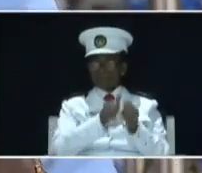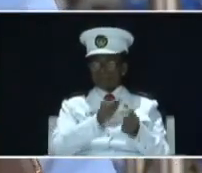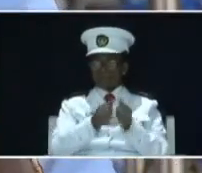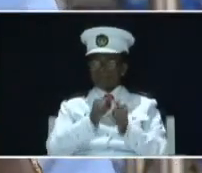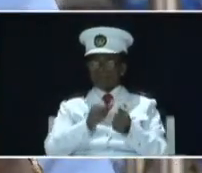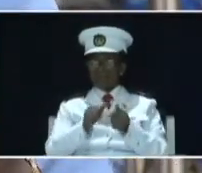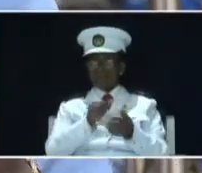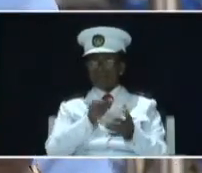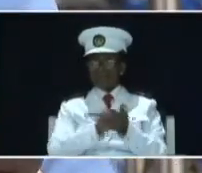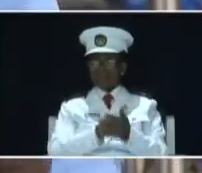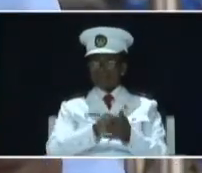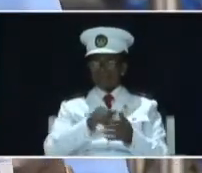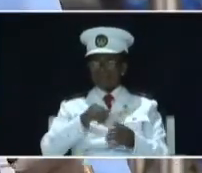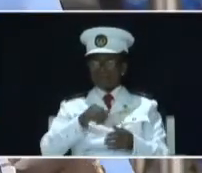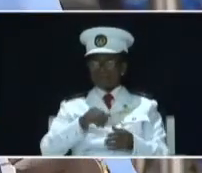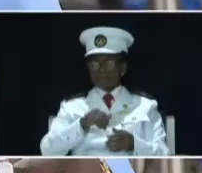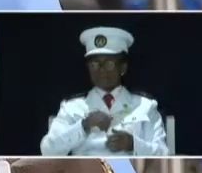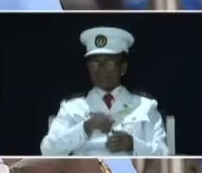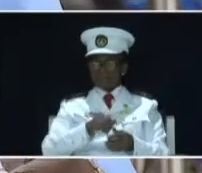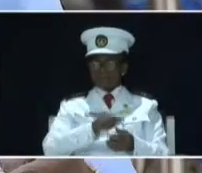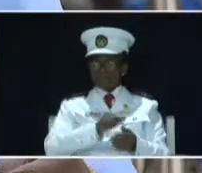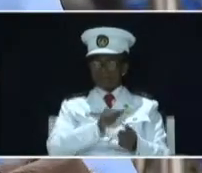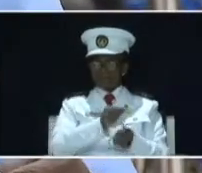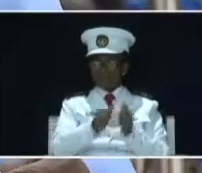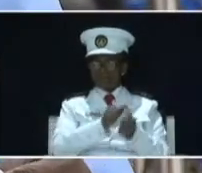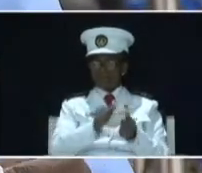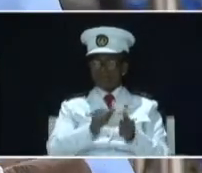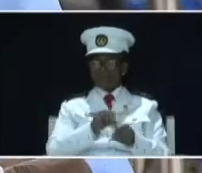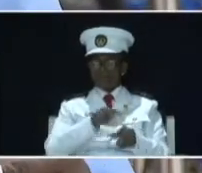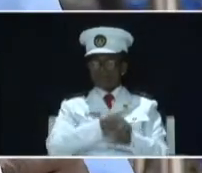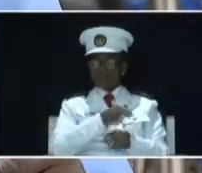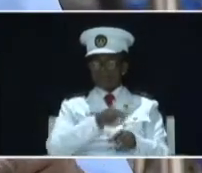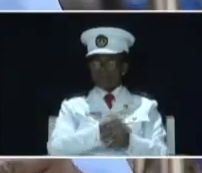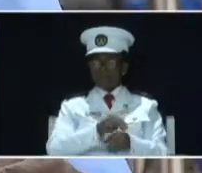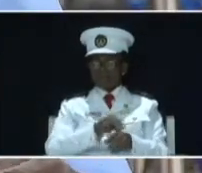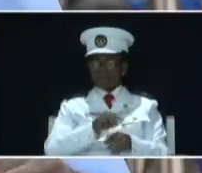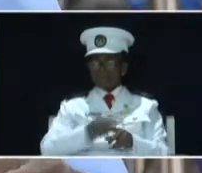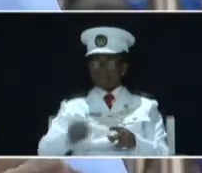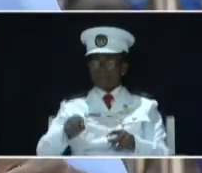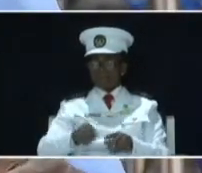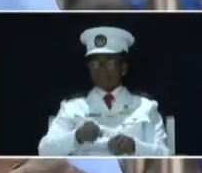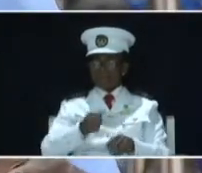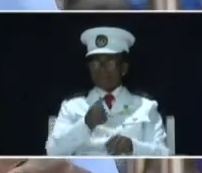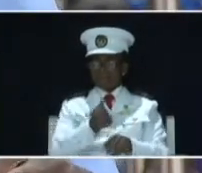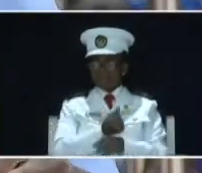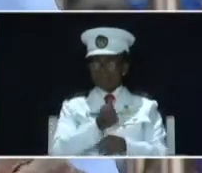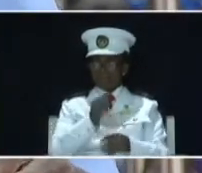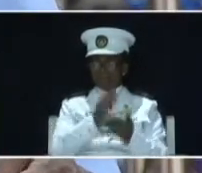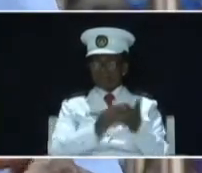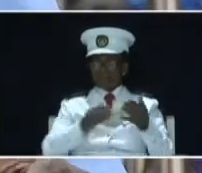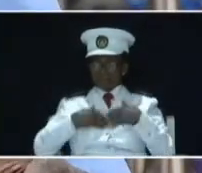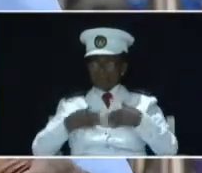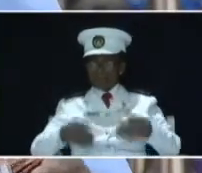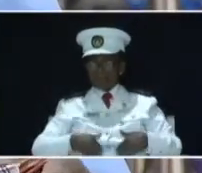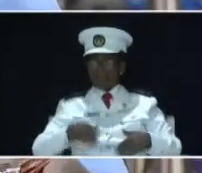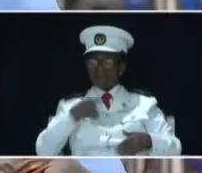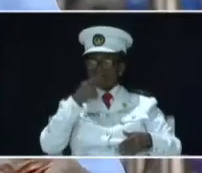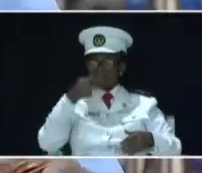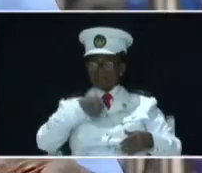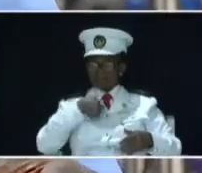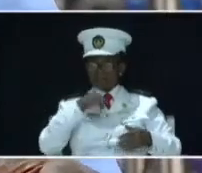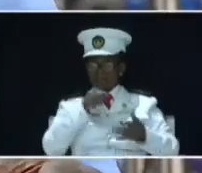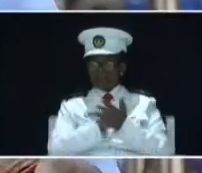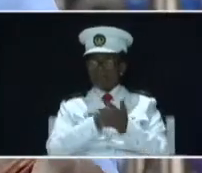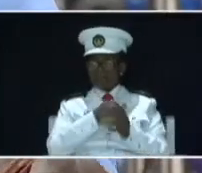my mathematics could not solve. And somebody told me if I get to the Redeemed Christian Church of God, God is answering